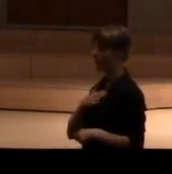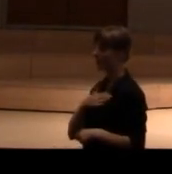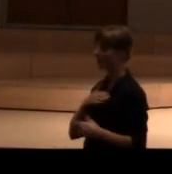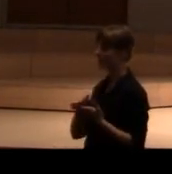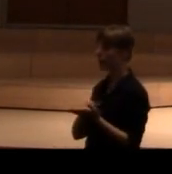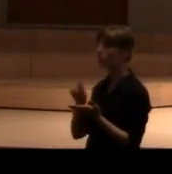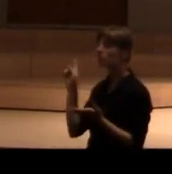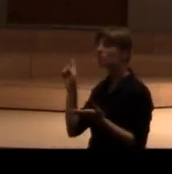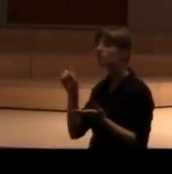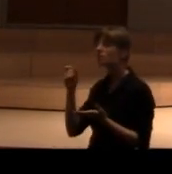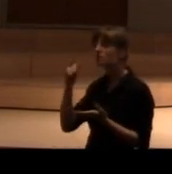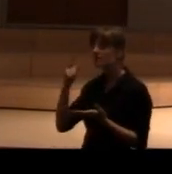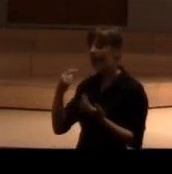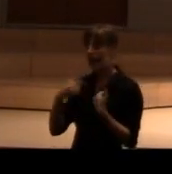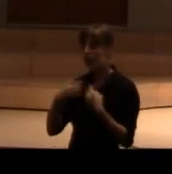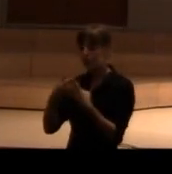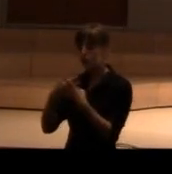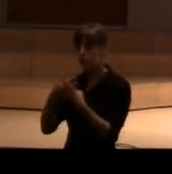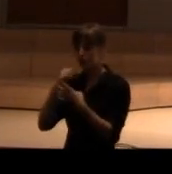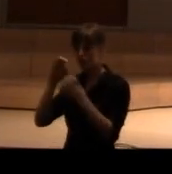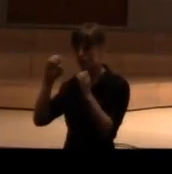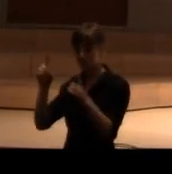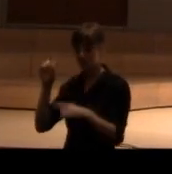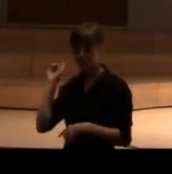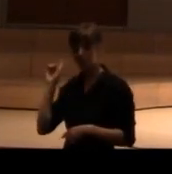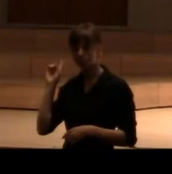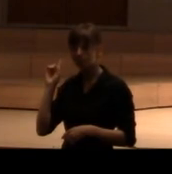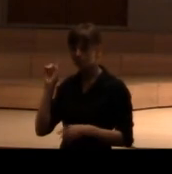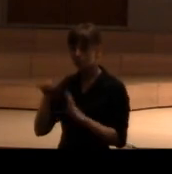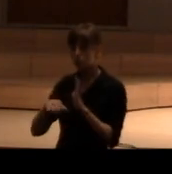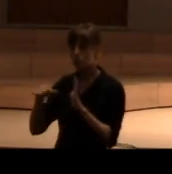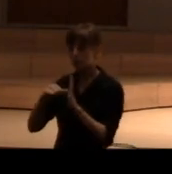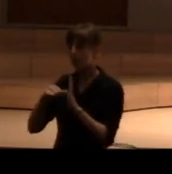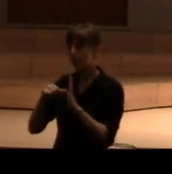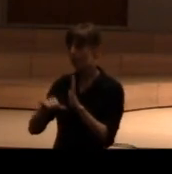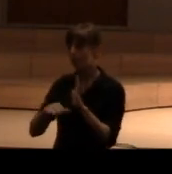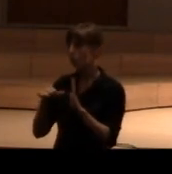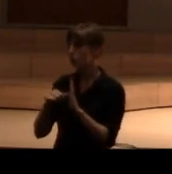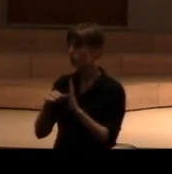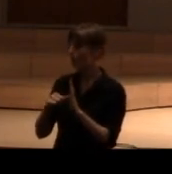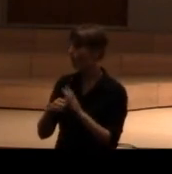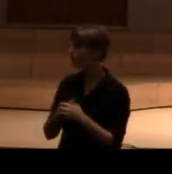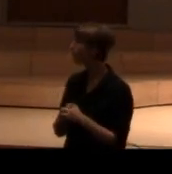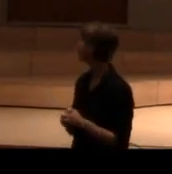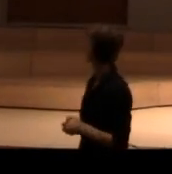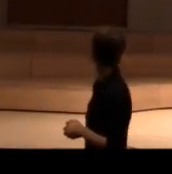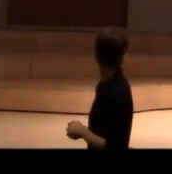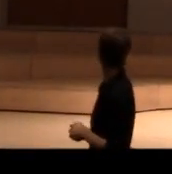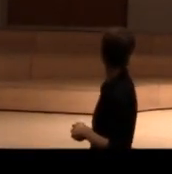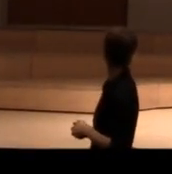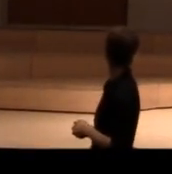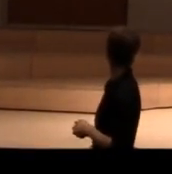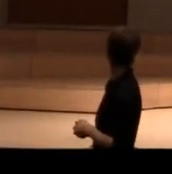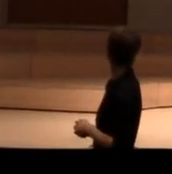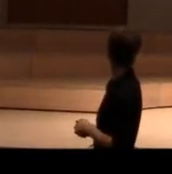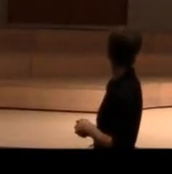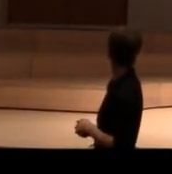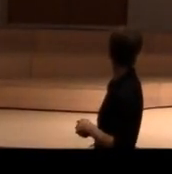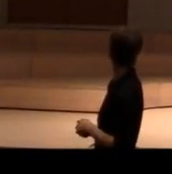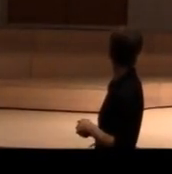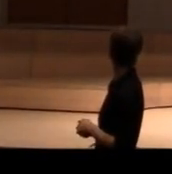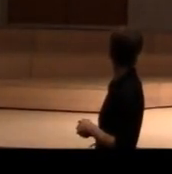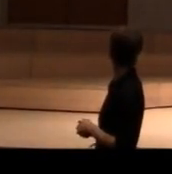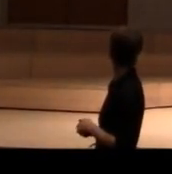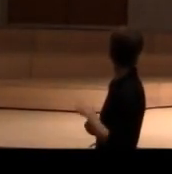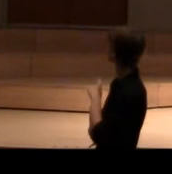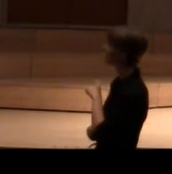poetry reading, where I post my teaching videos for language arts and interviews and such. So, I highly encourage you to check that out. So this is one